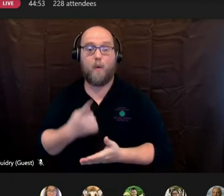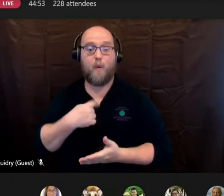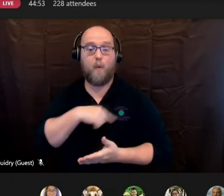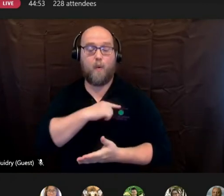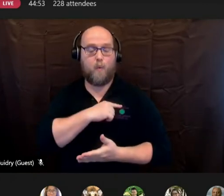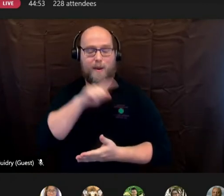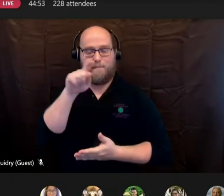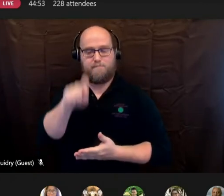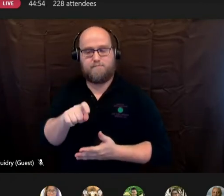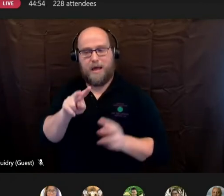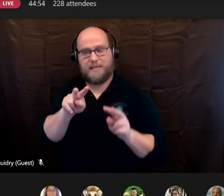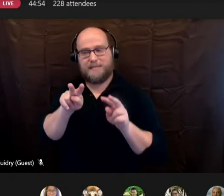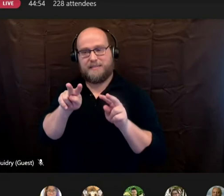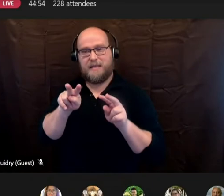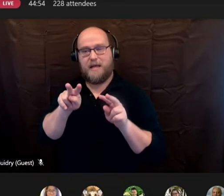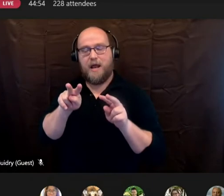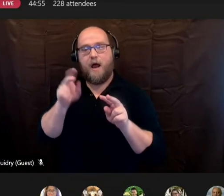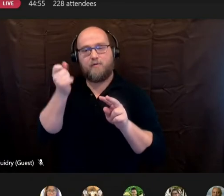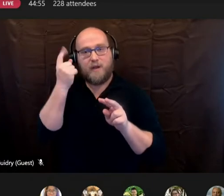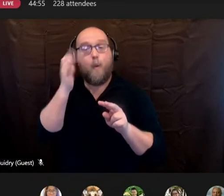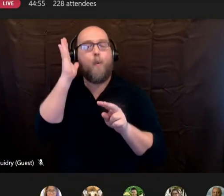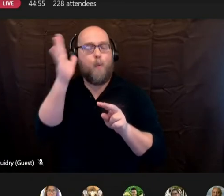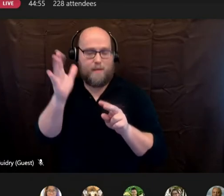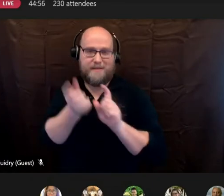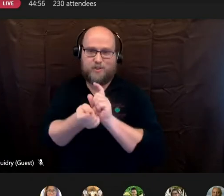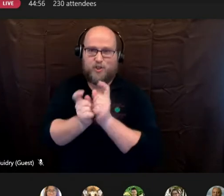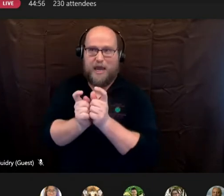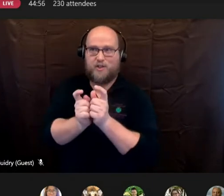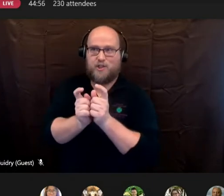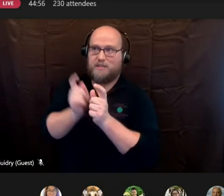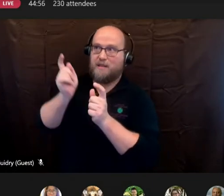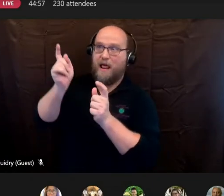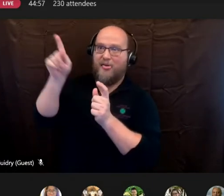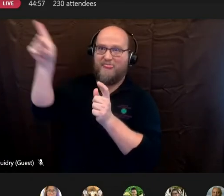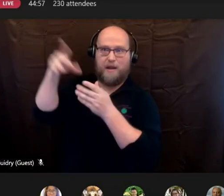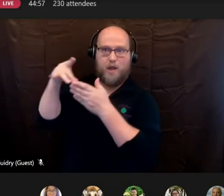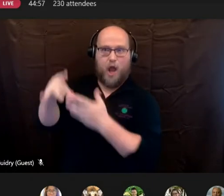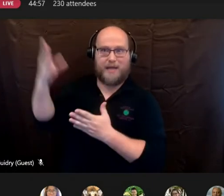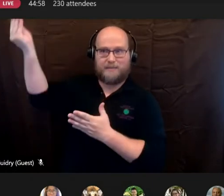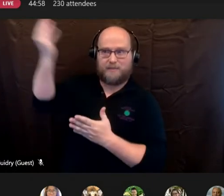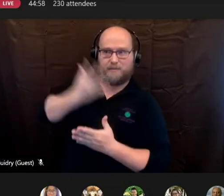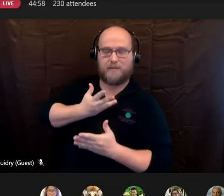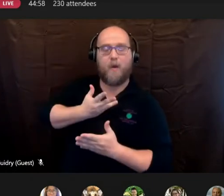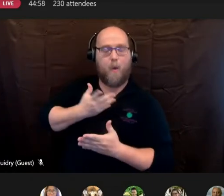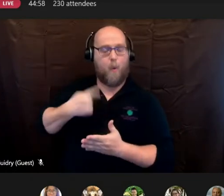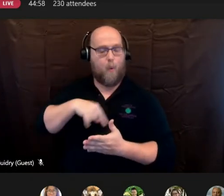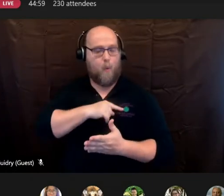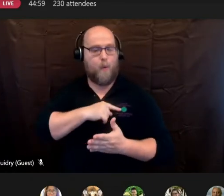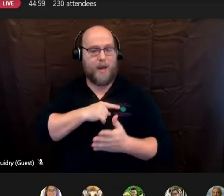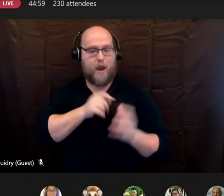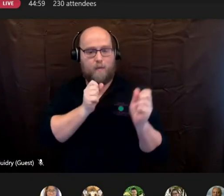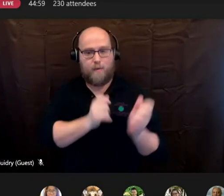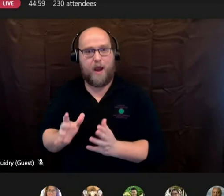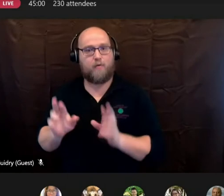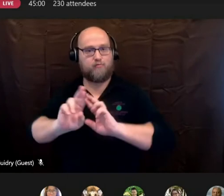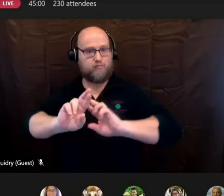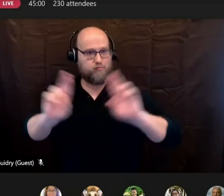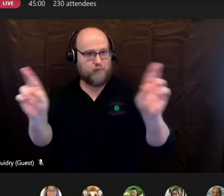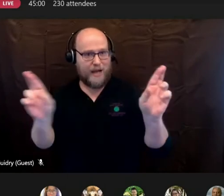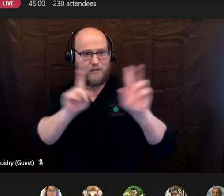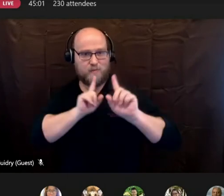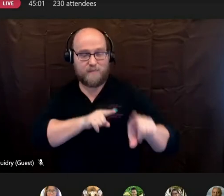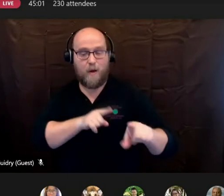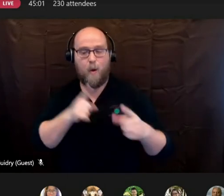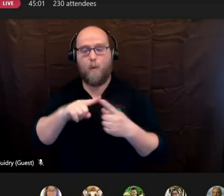will be changes in the guidance. Therefore, we are positioned and prepared to respond whenever the Department of Health or Public